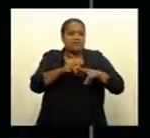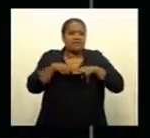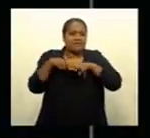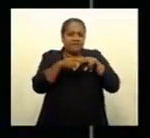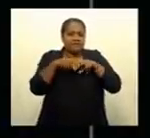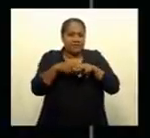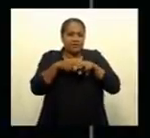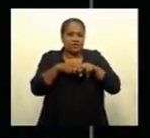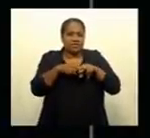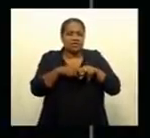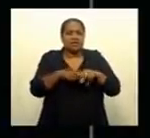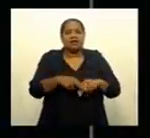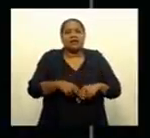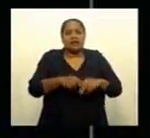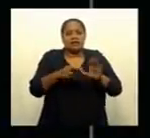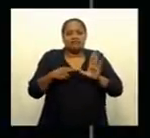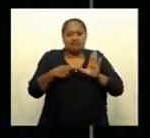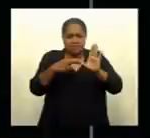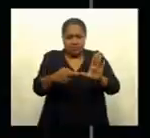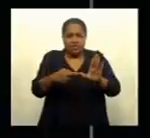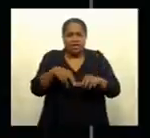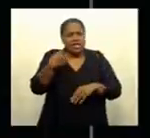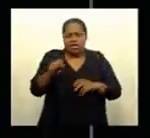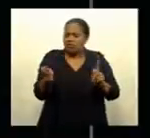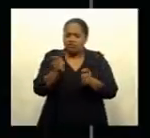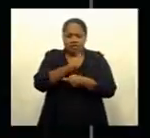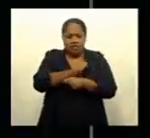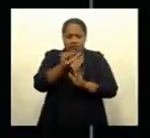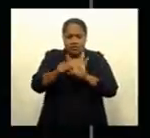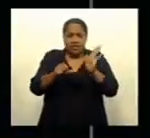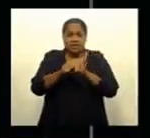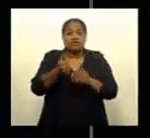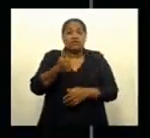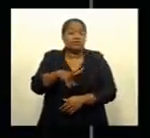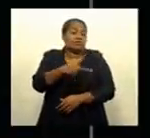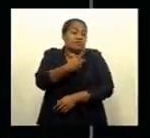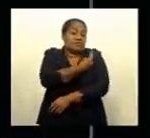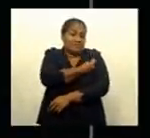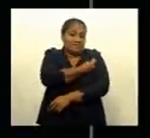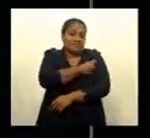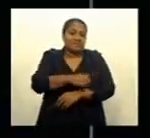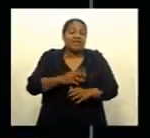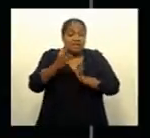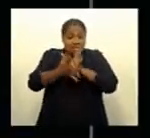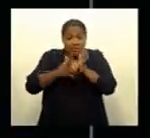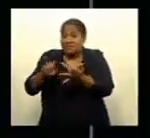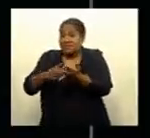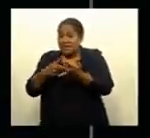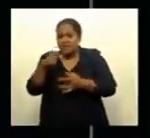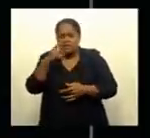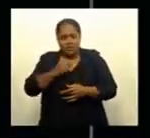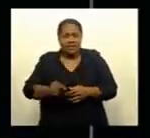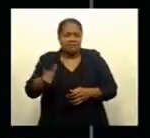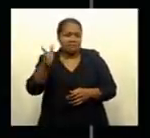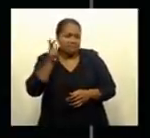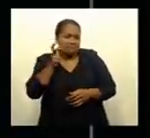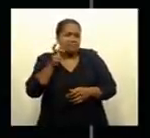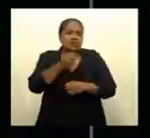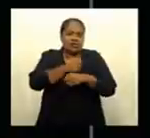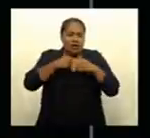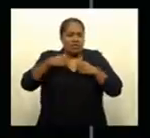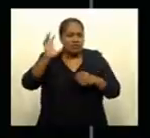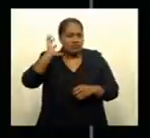response effort, and no change in age recommendation for use of vaccine. For these stories and others, you can tune in daily to our sister